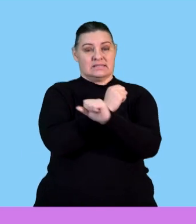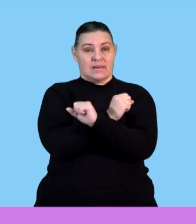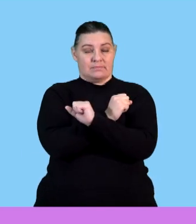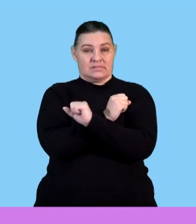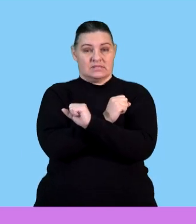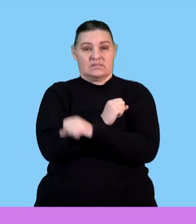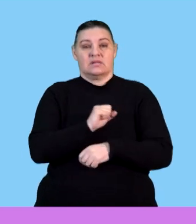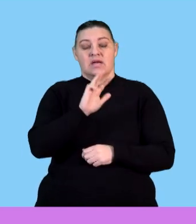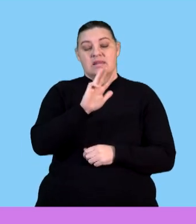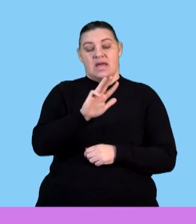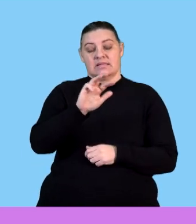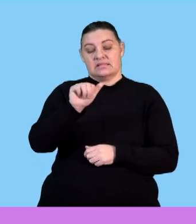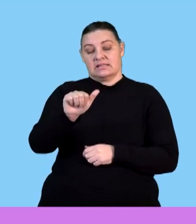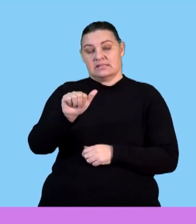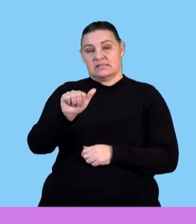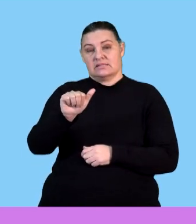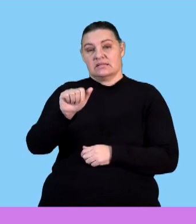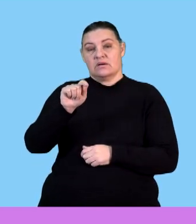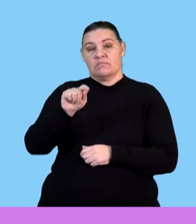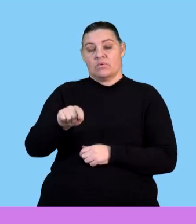multiplied by